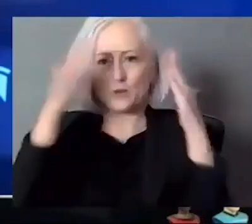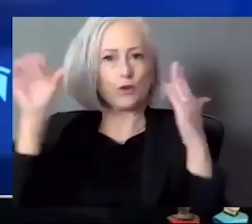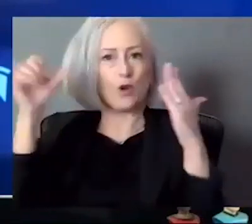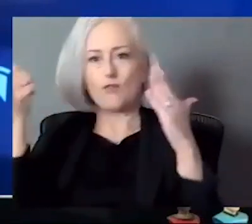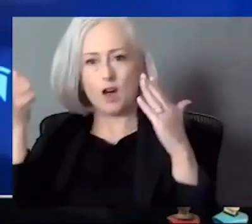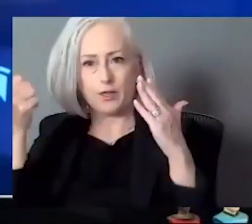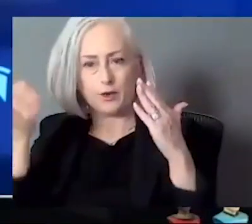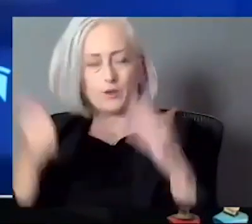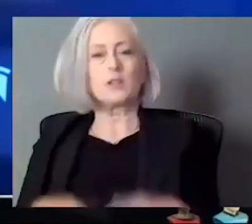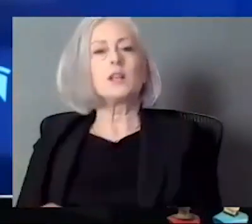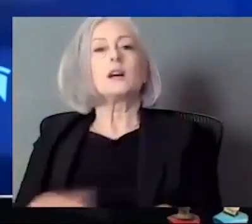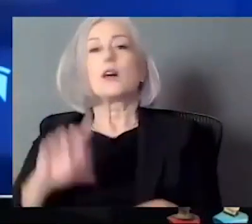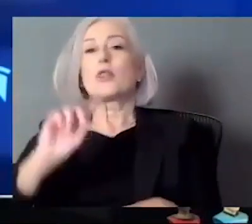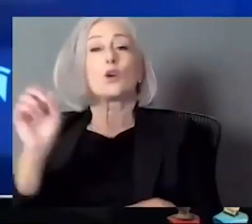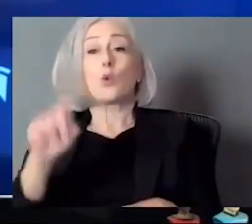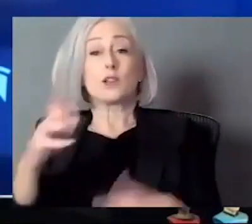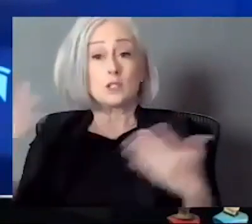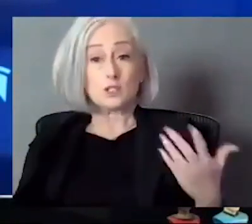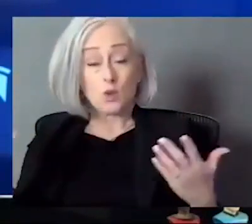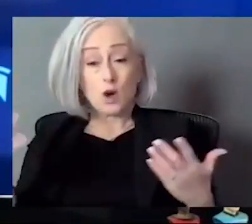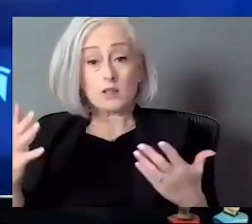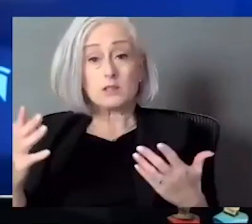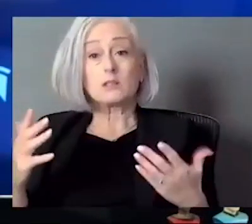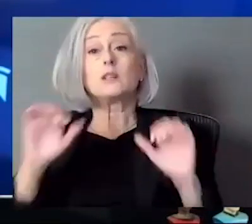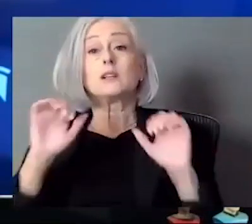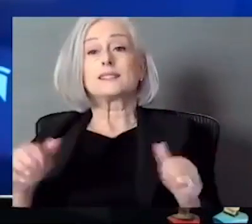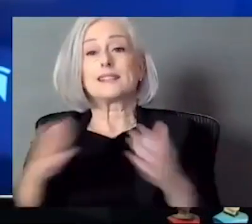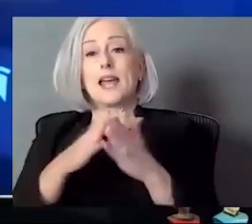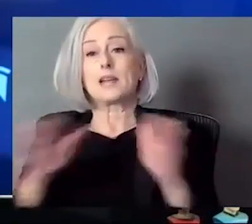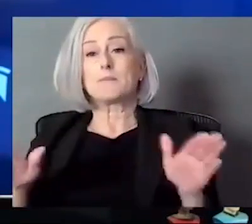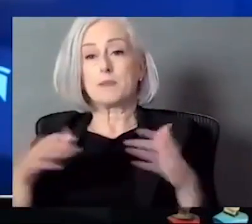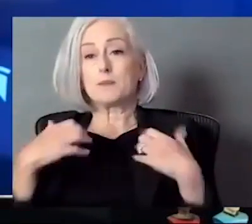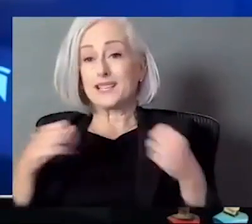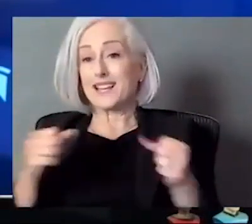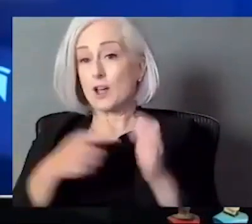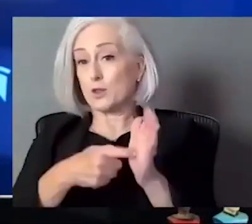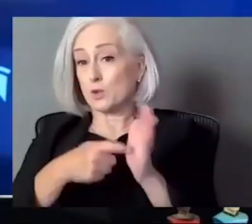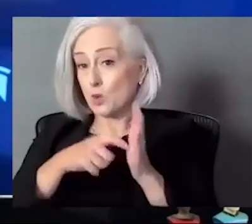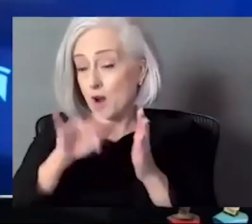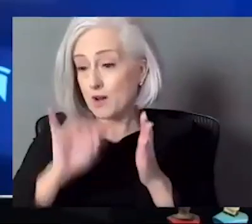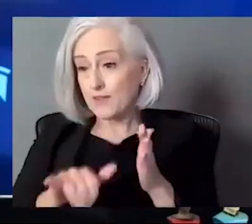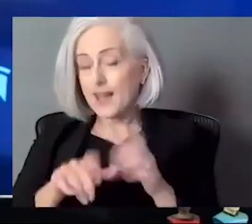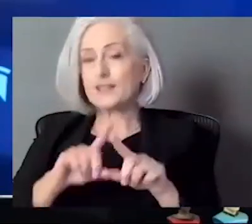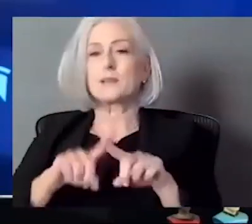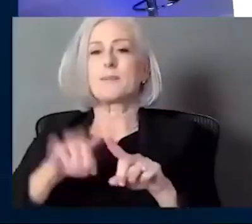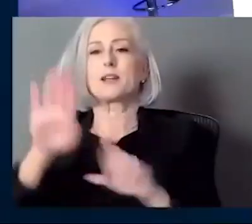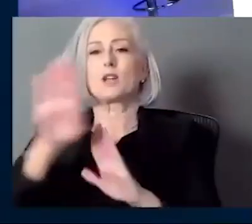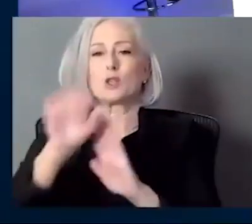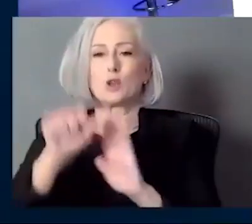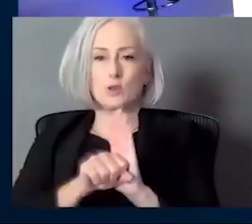health and whether or not you're a state-funded entity and how the state government's reacting and what the rules are in your state. That being said, as physicians, we